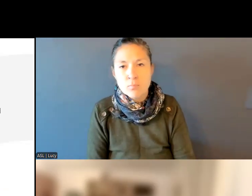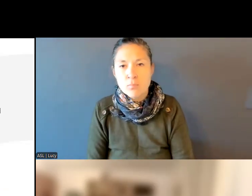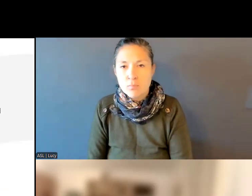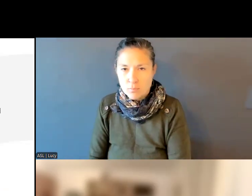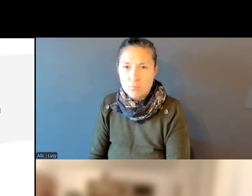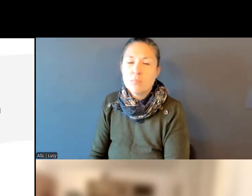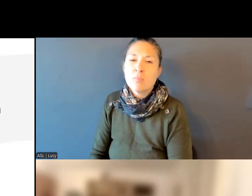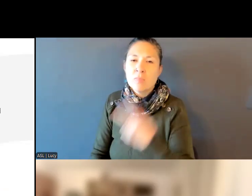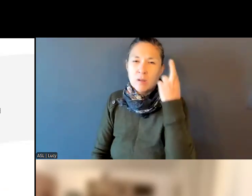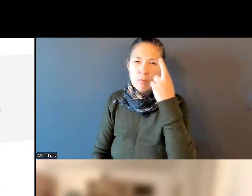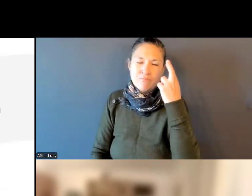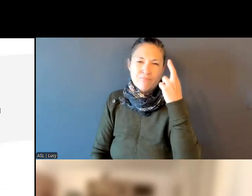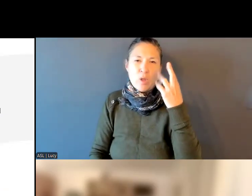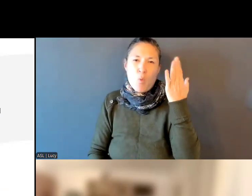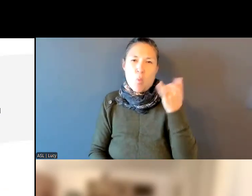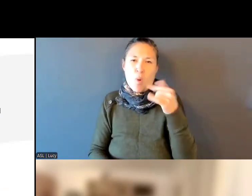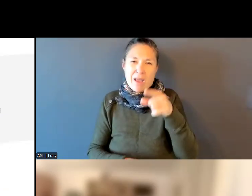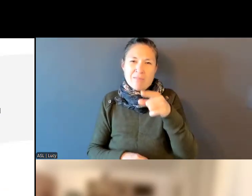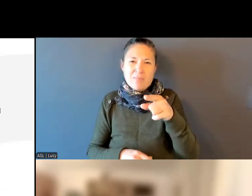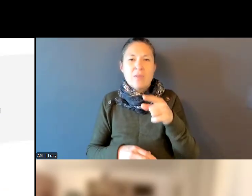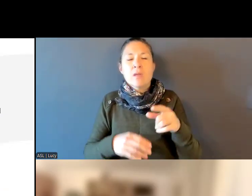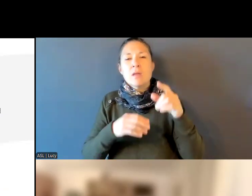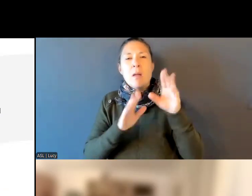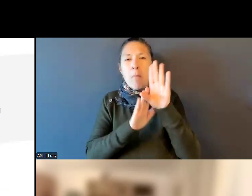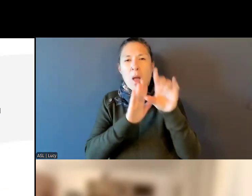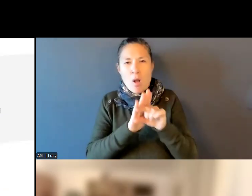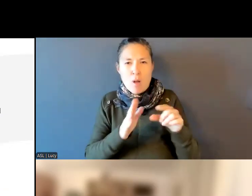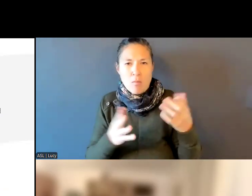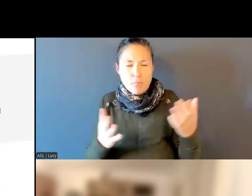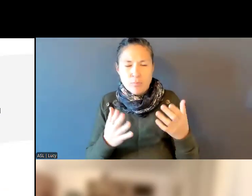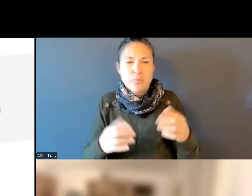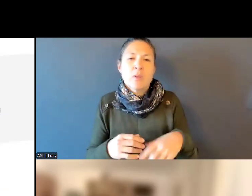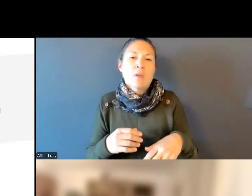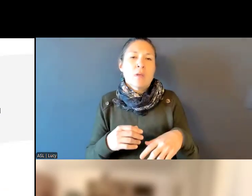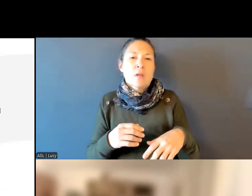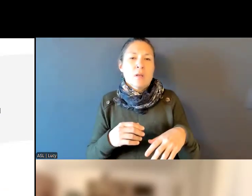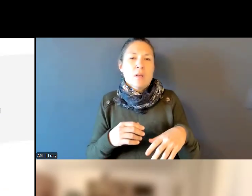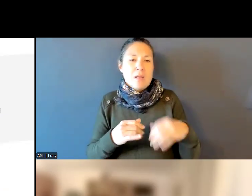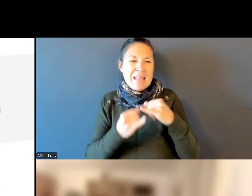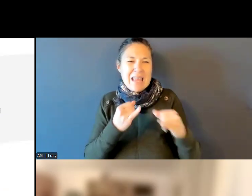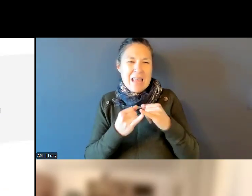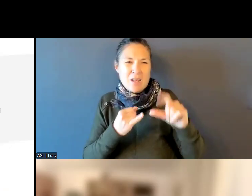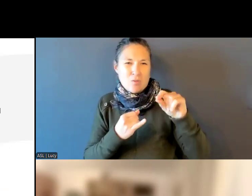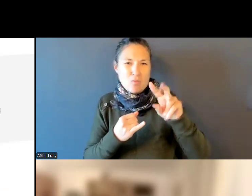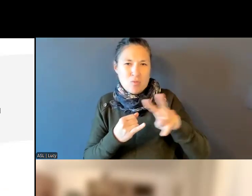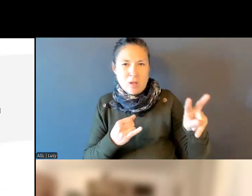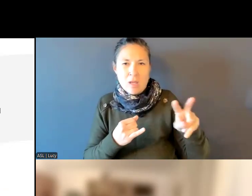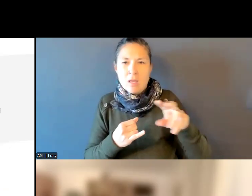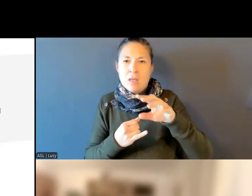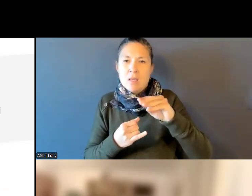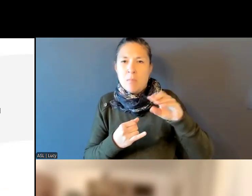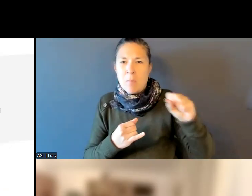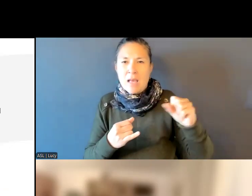So a little bit of background, very briefly. In late 2022, the Massachusetts Commission on Clean